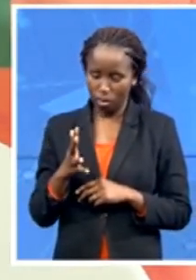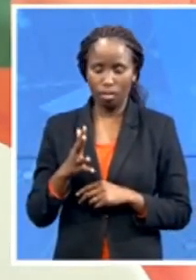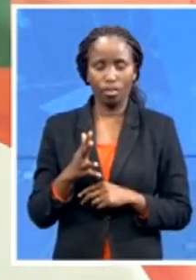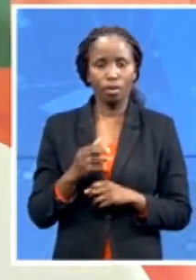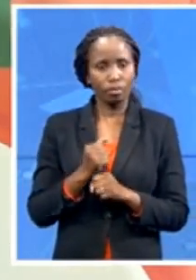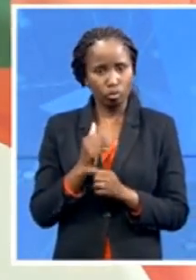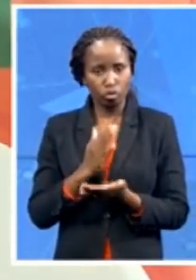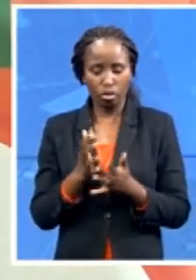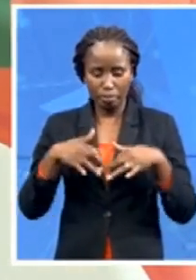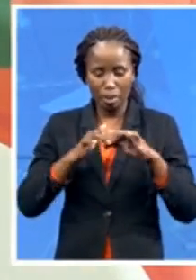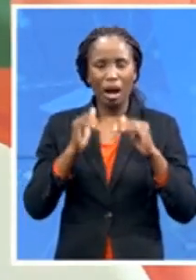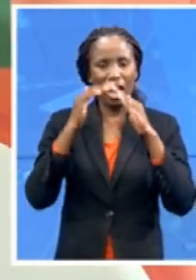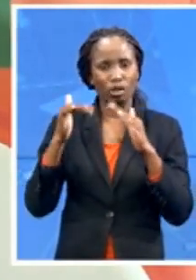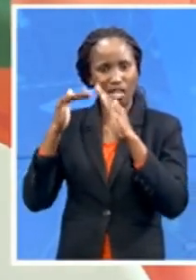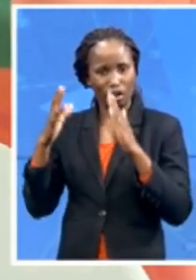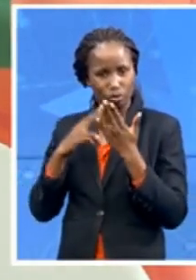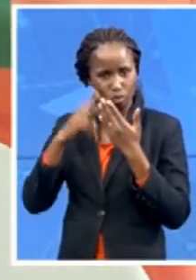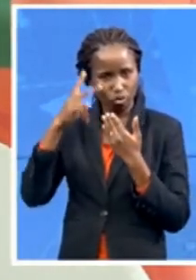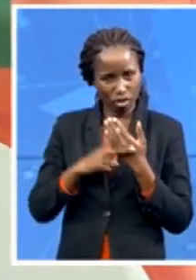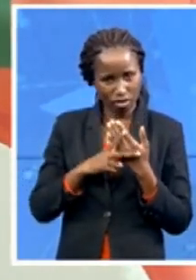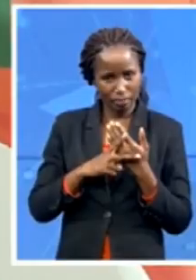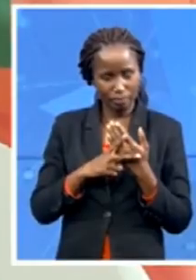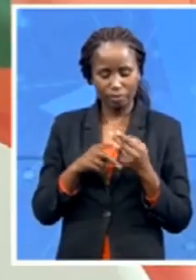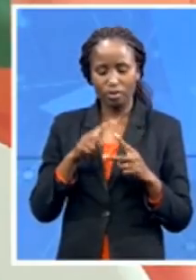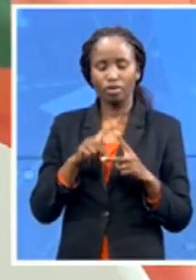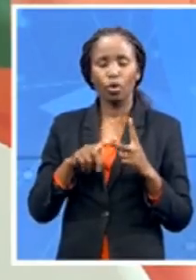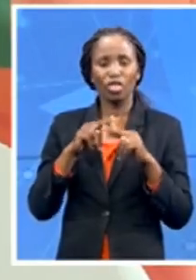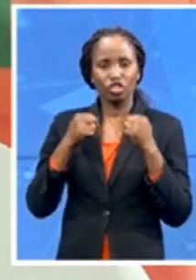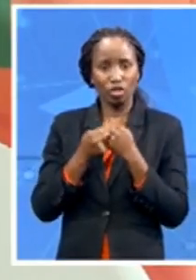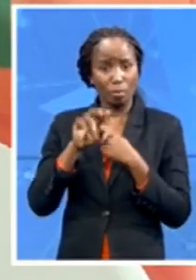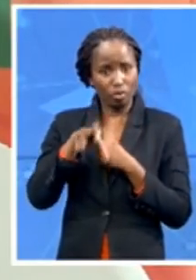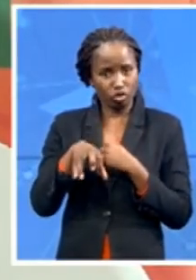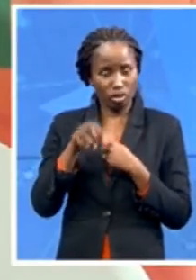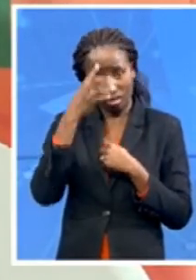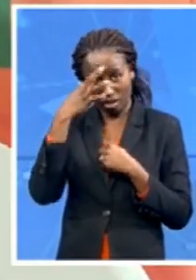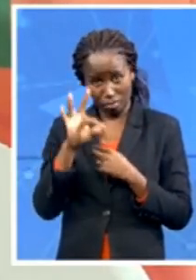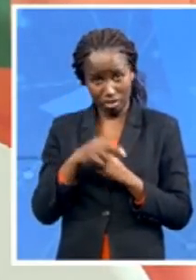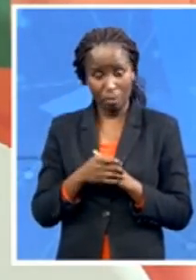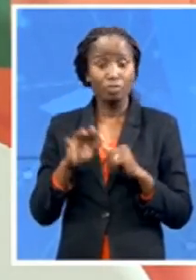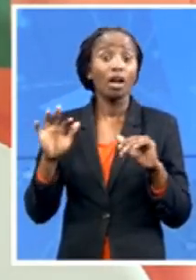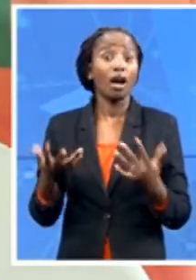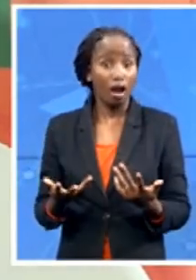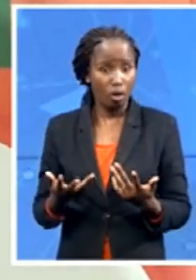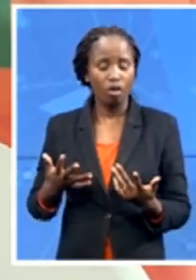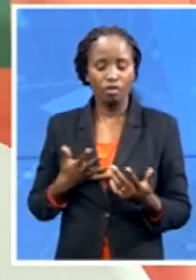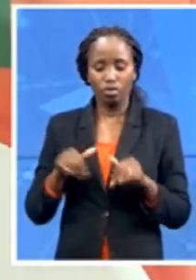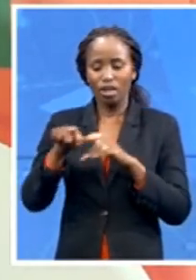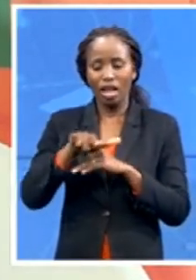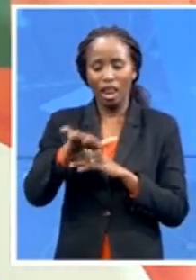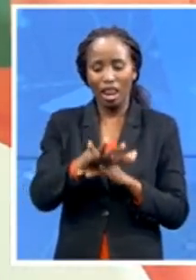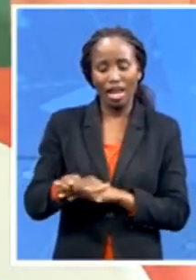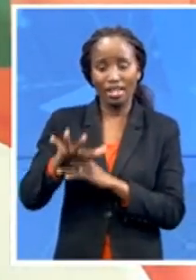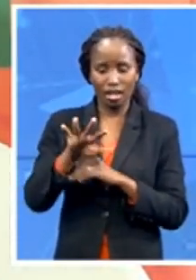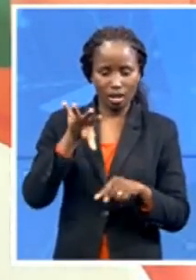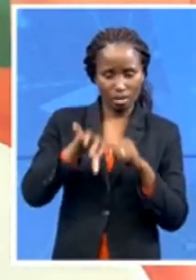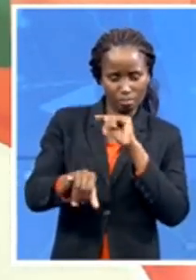national and provincial governments by identifying land for housing development. Funeka nibe